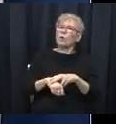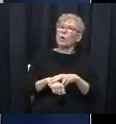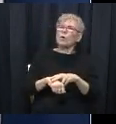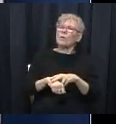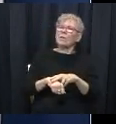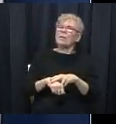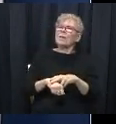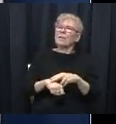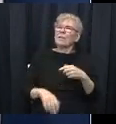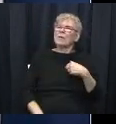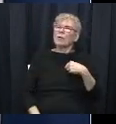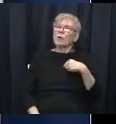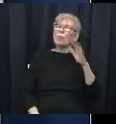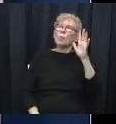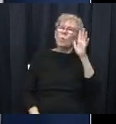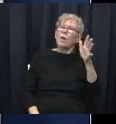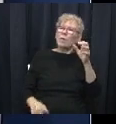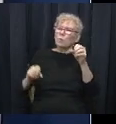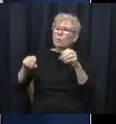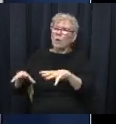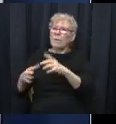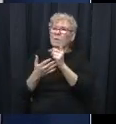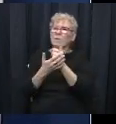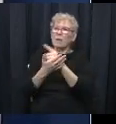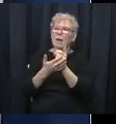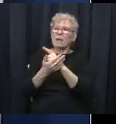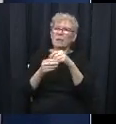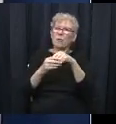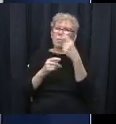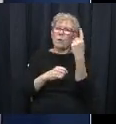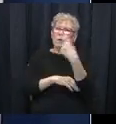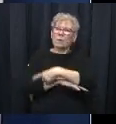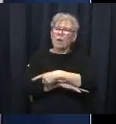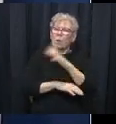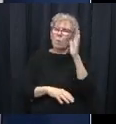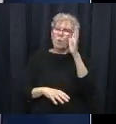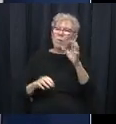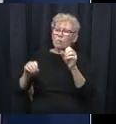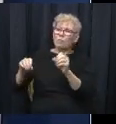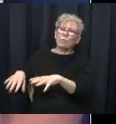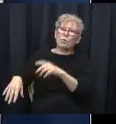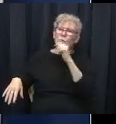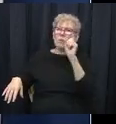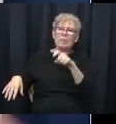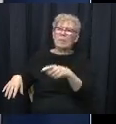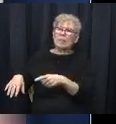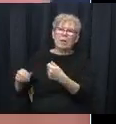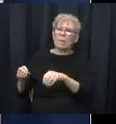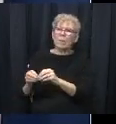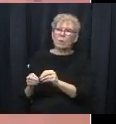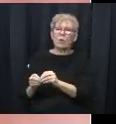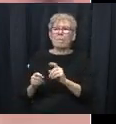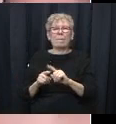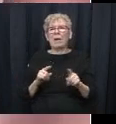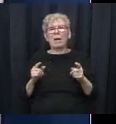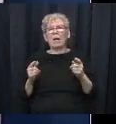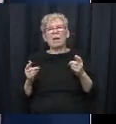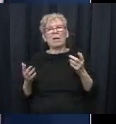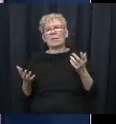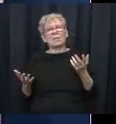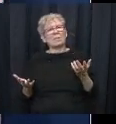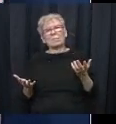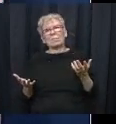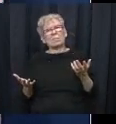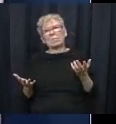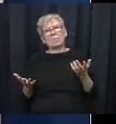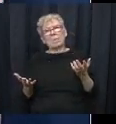any public measures in place to require that. Those who've had the vaccine will probably be able to fully return to everything